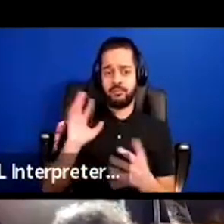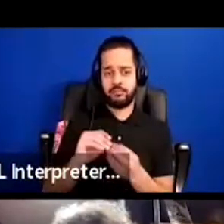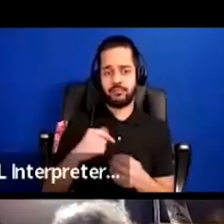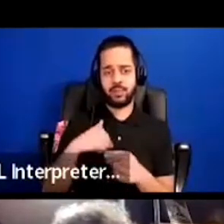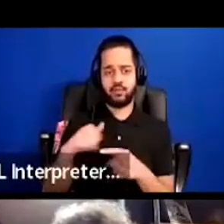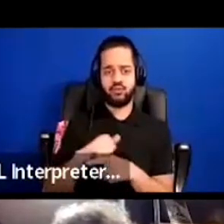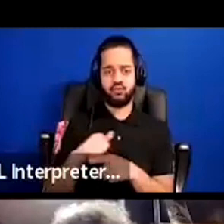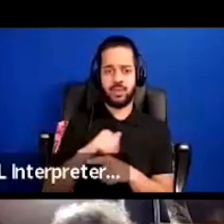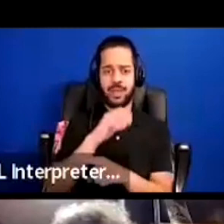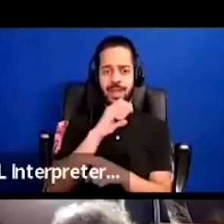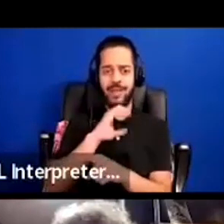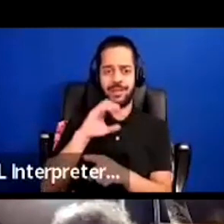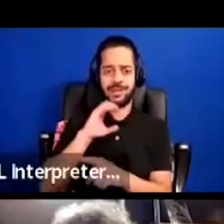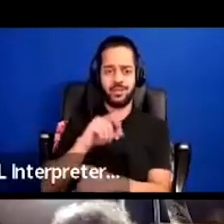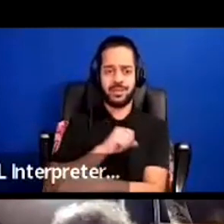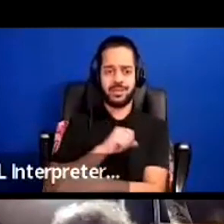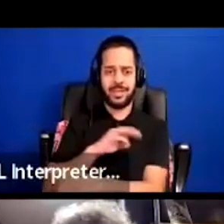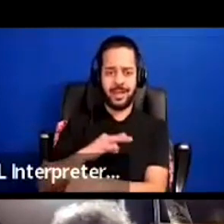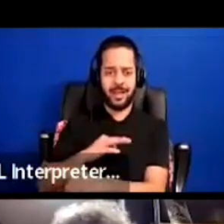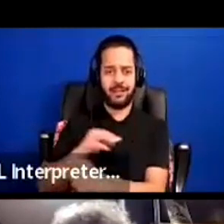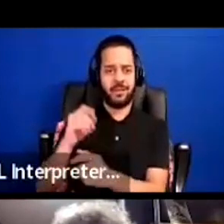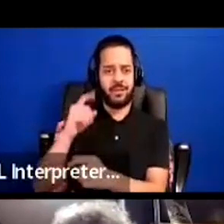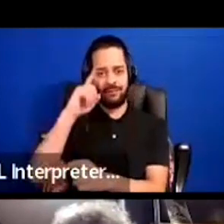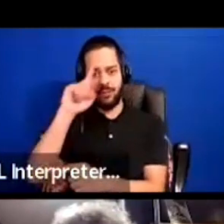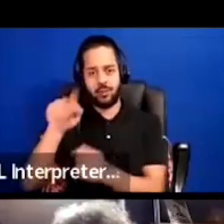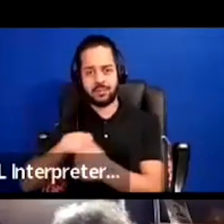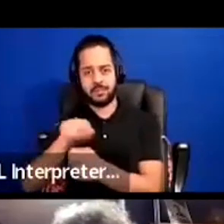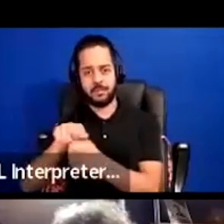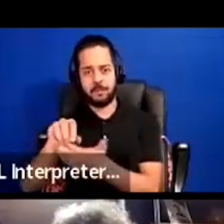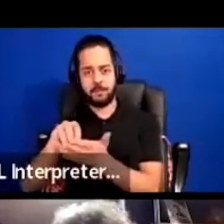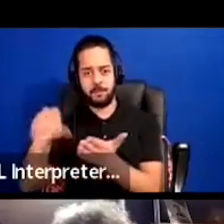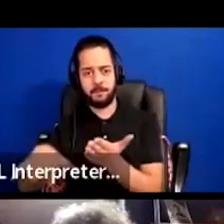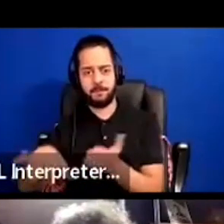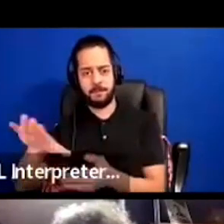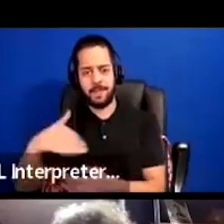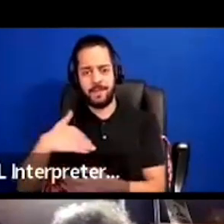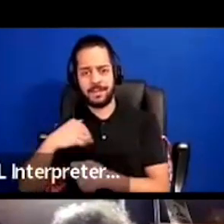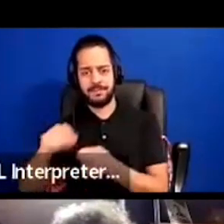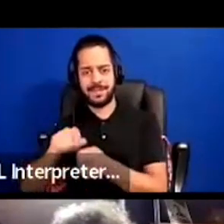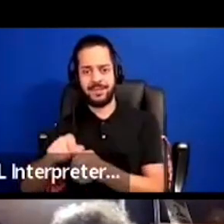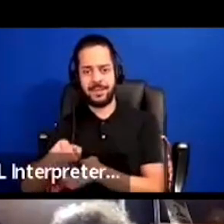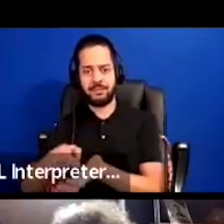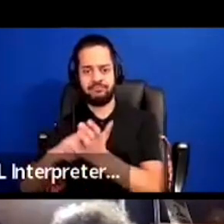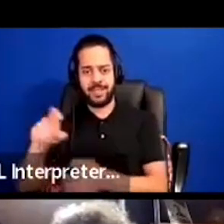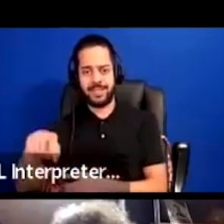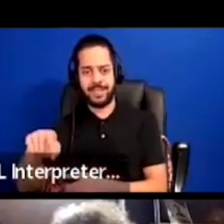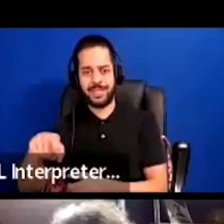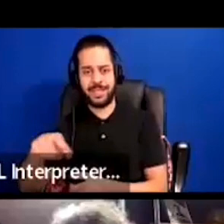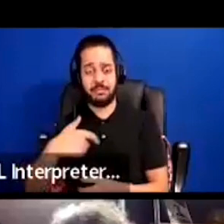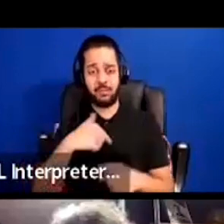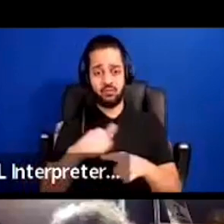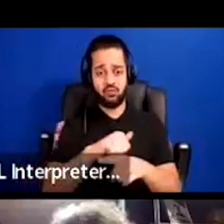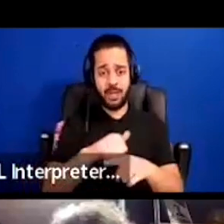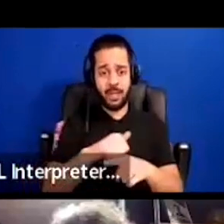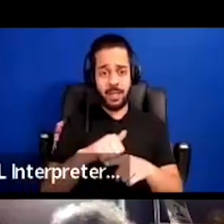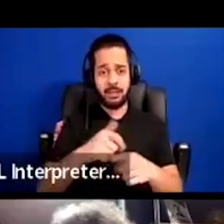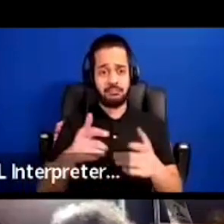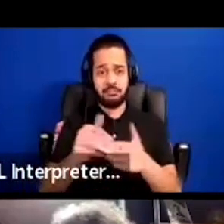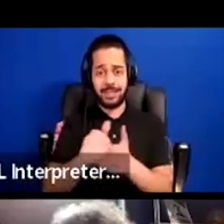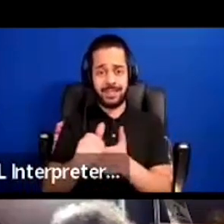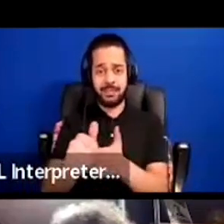had a certain need, and they were awesome, but we all need to own that in order for kids